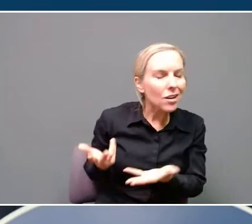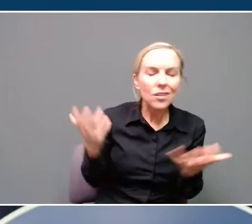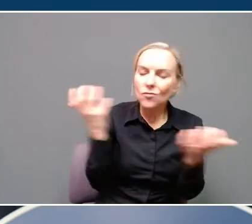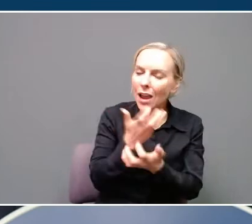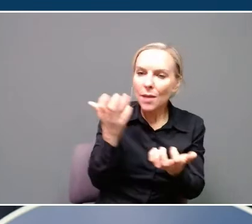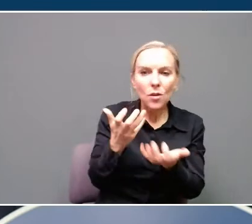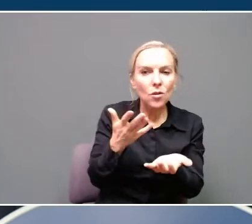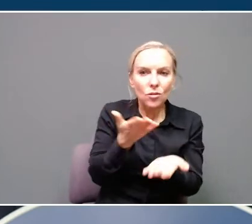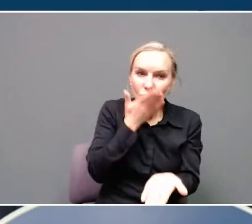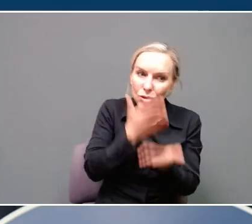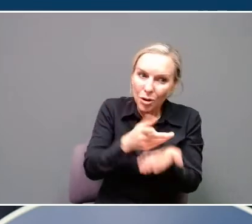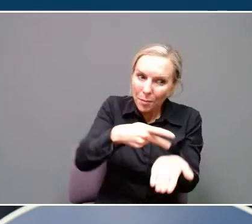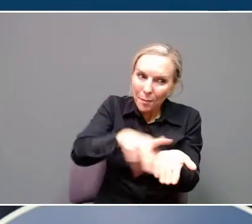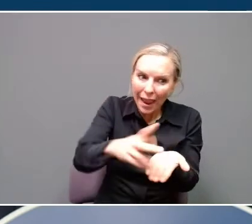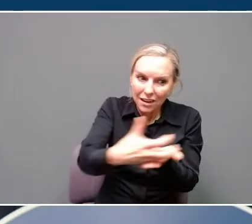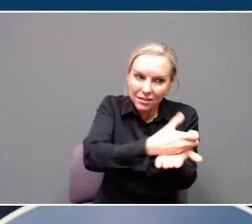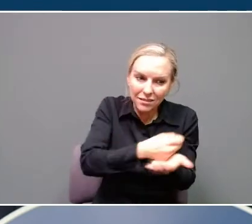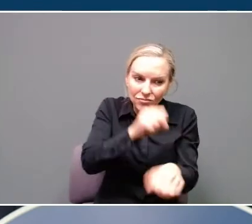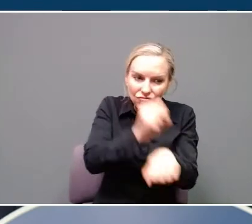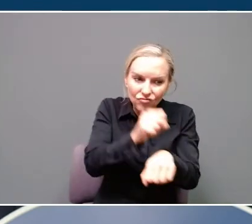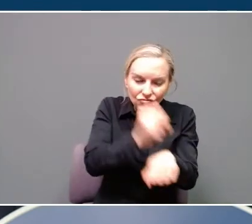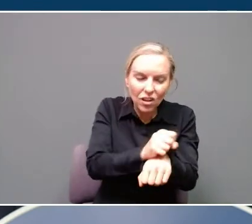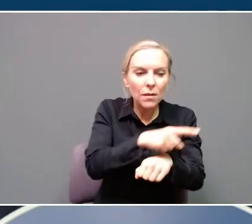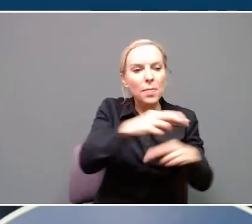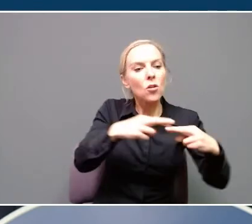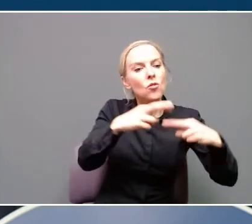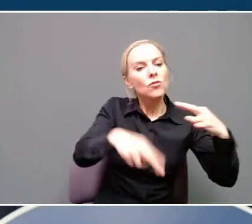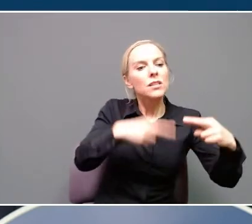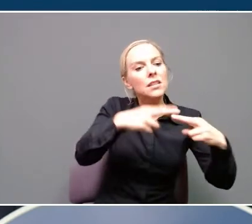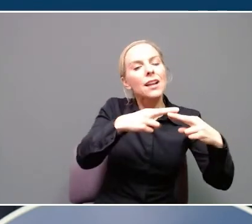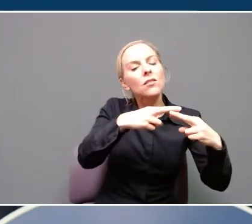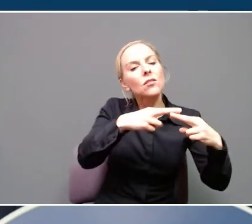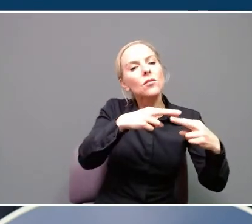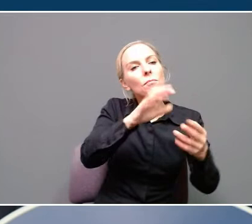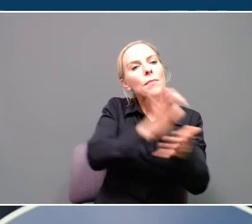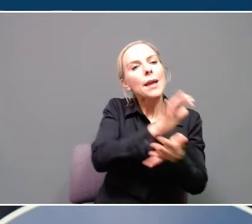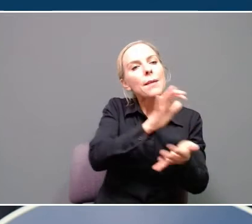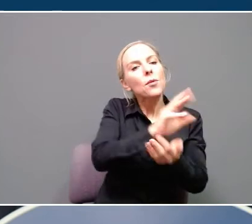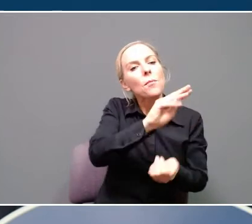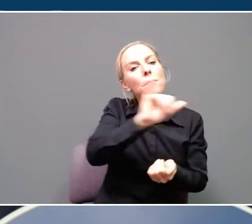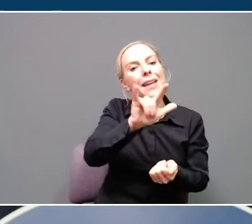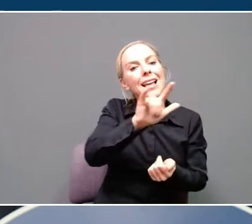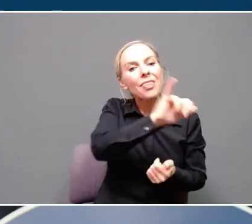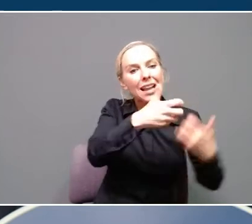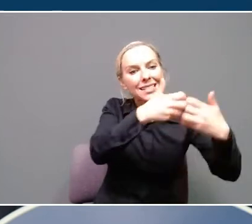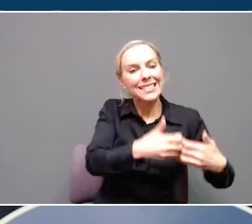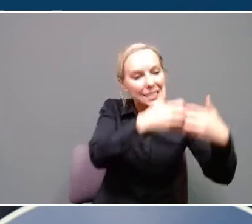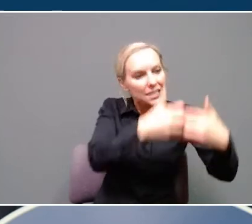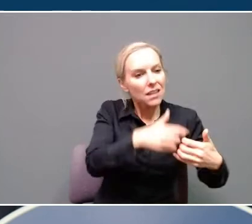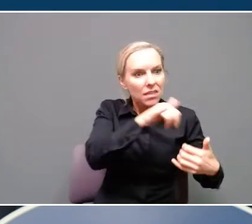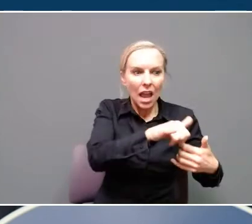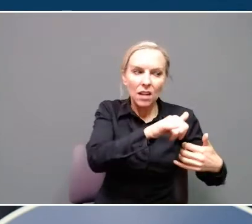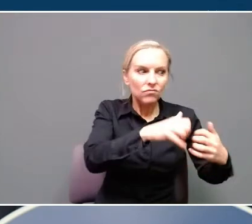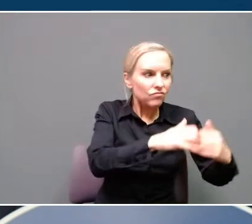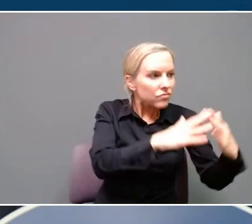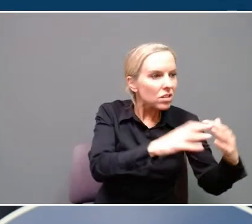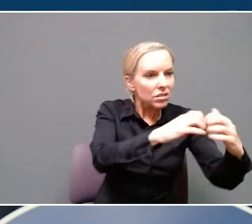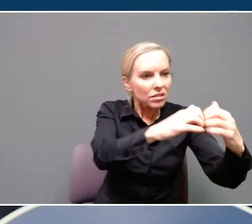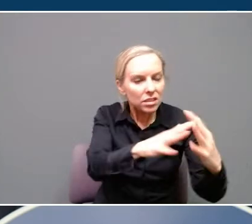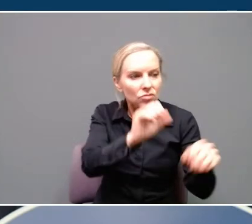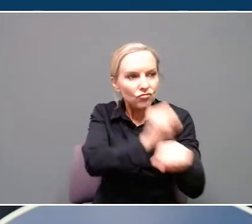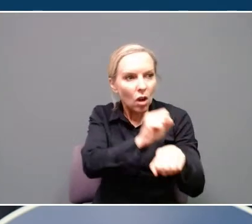paying jobs, cleanest recycled paper mill on planet Earth that we're building there. But that can just be the start.